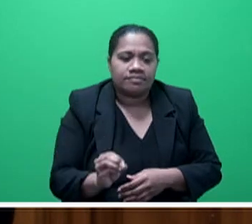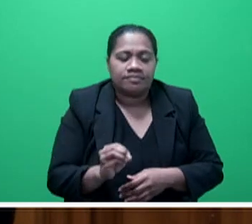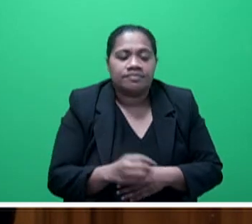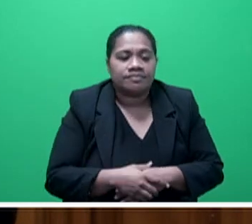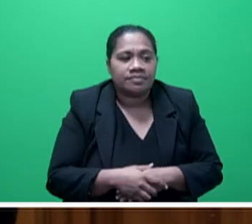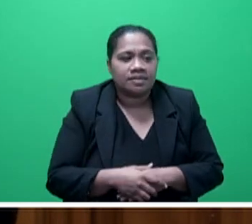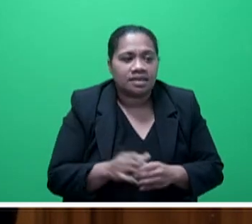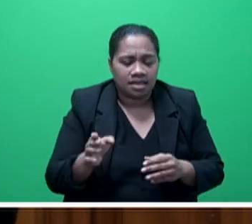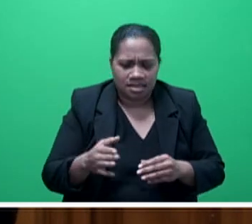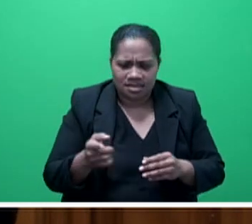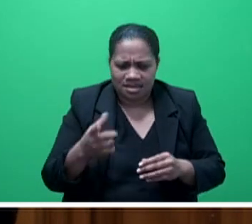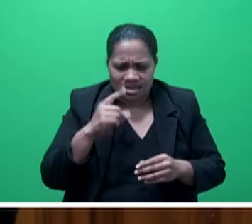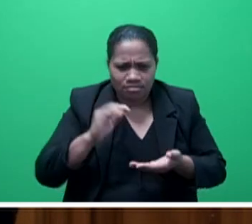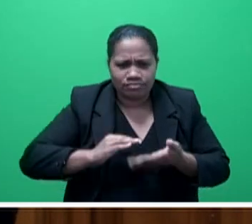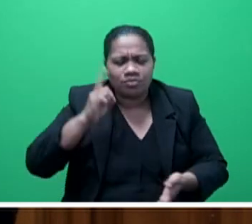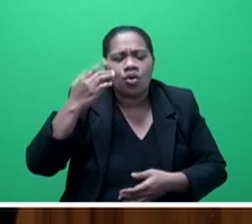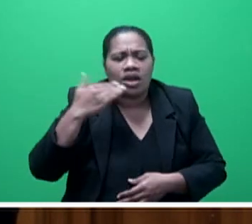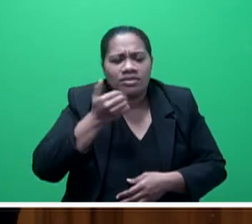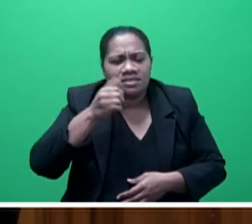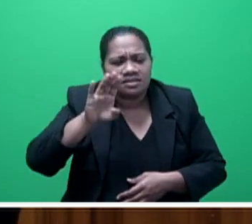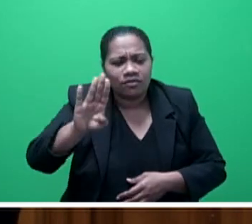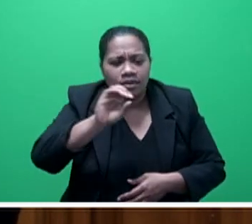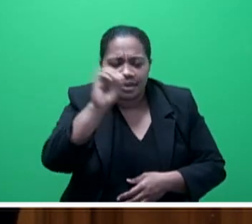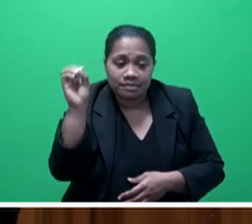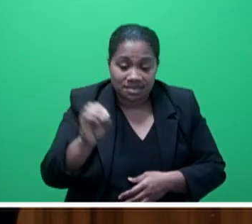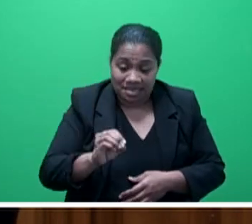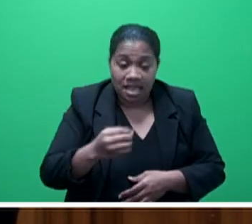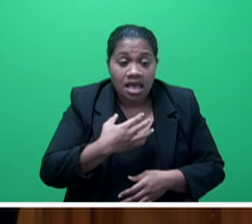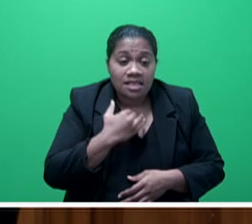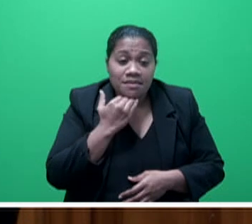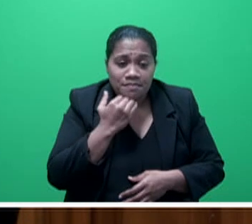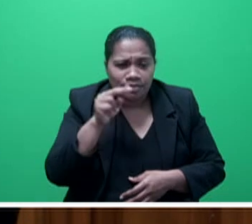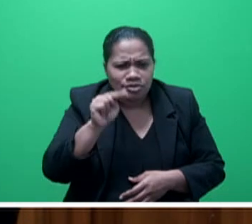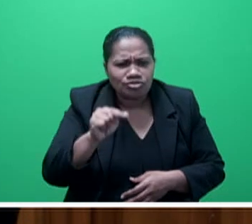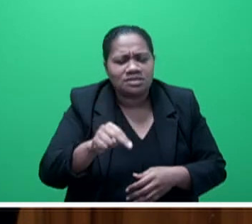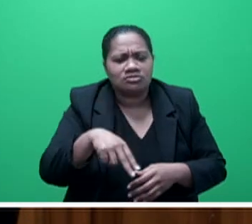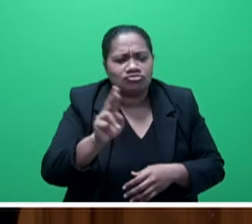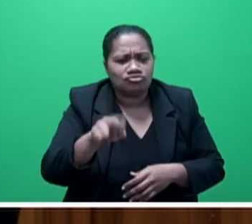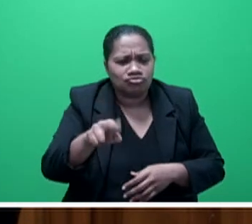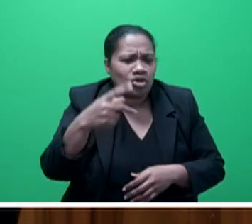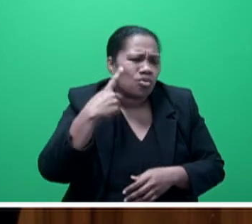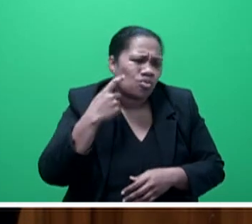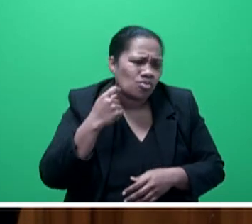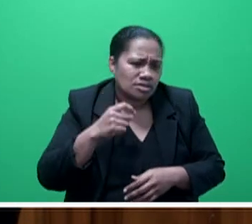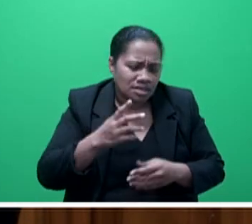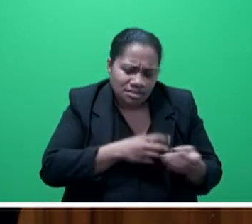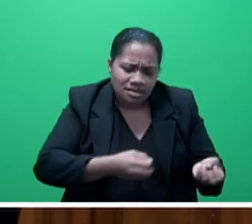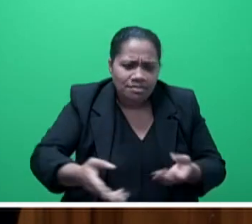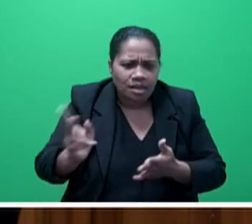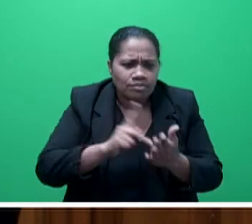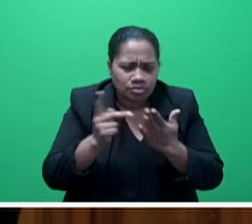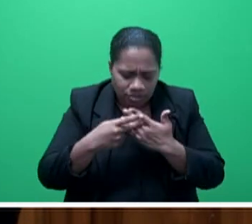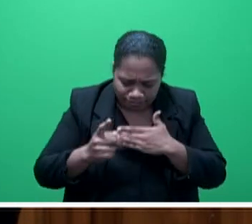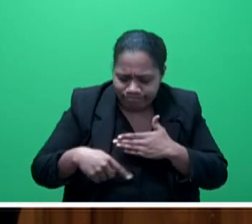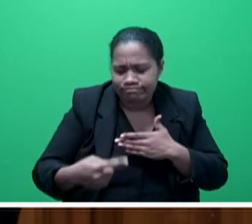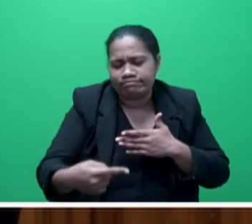by 164%. The much needed Rewa water supply project is ongoing and will significantly enhance